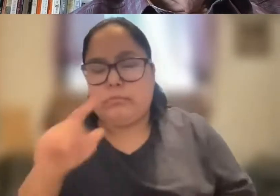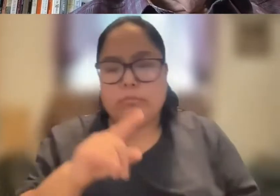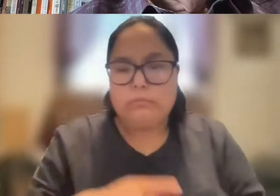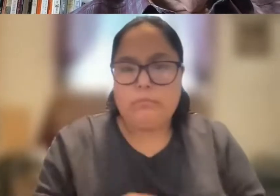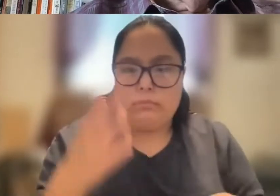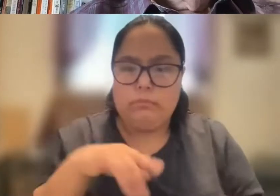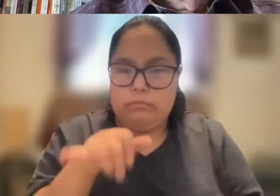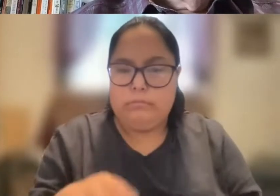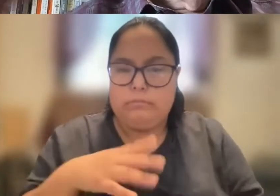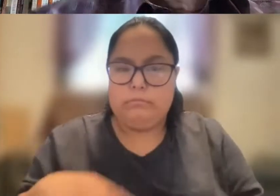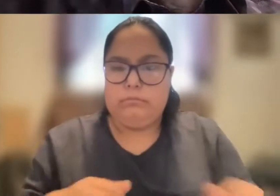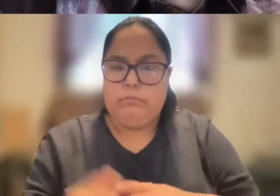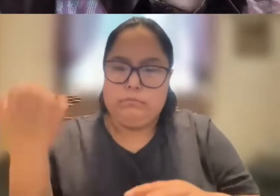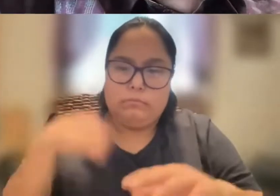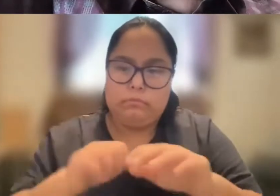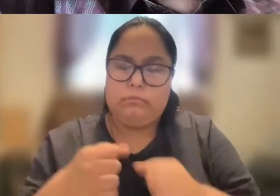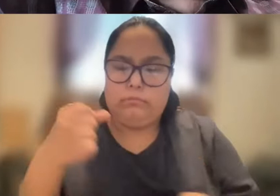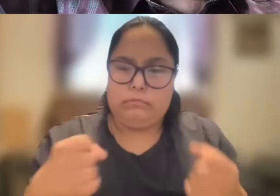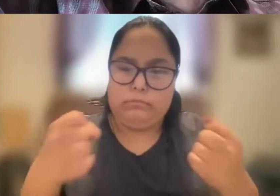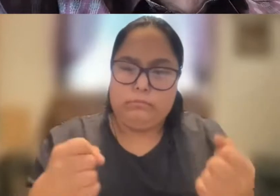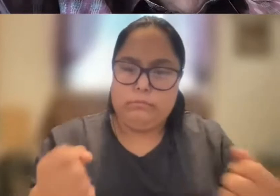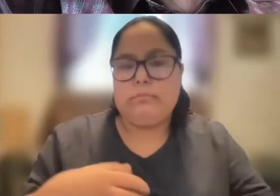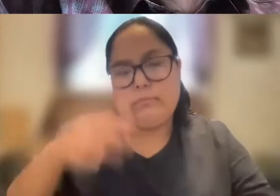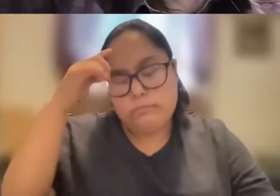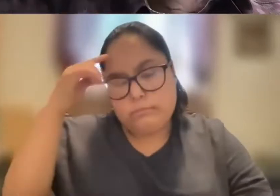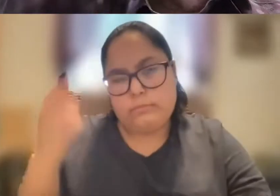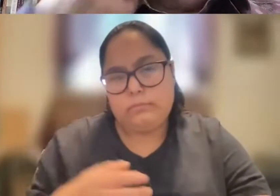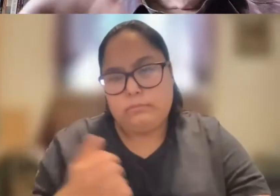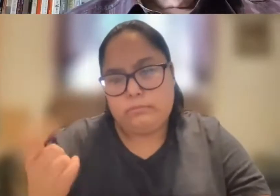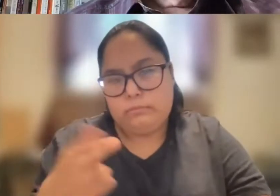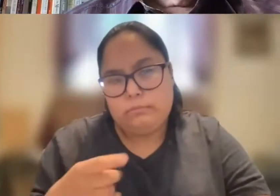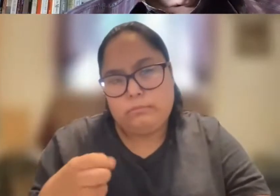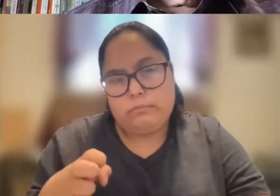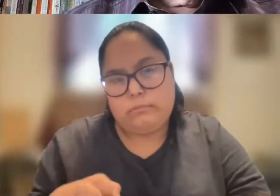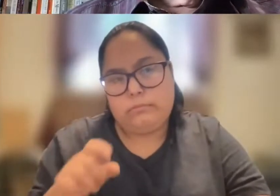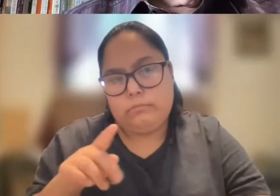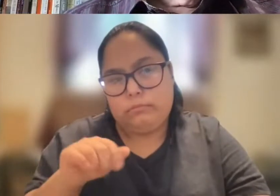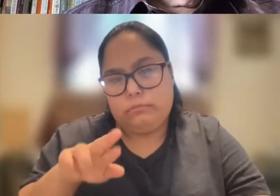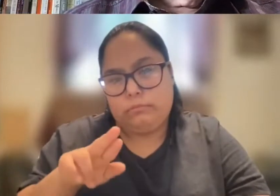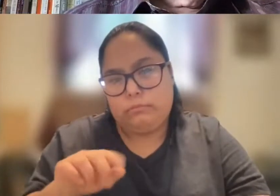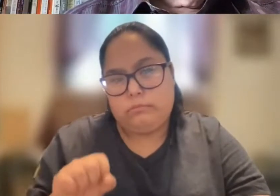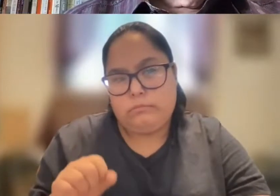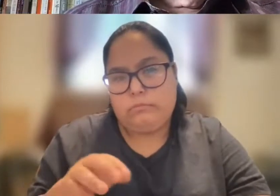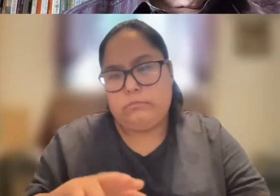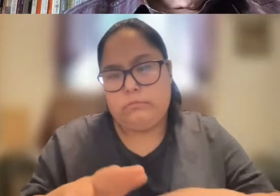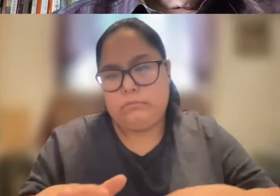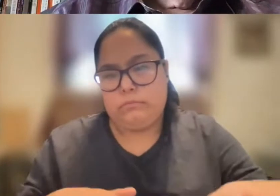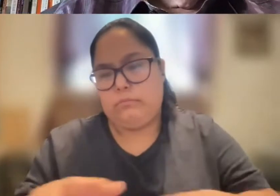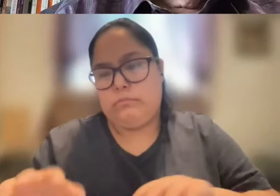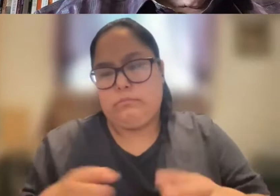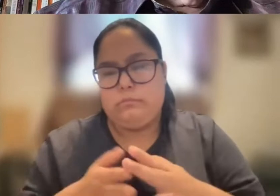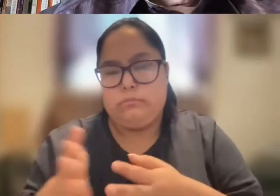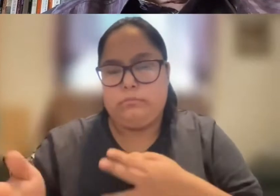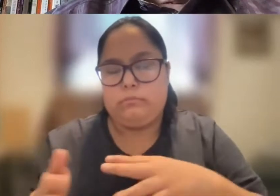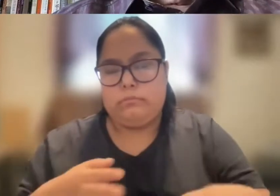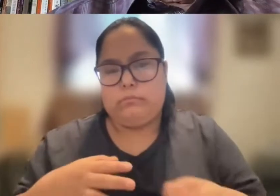up, they took me out of the back of the car and did the proverbial perp walk from the car to